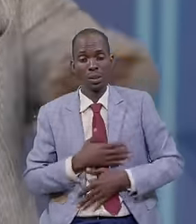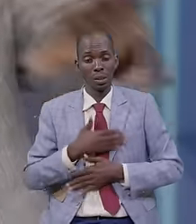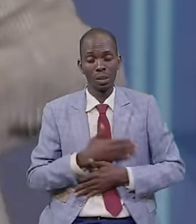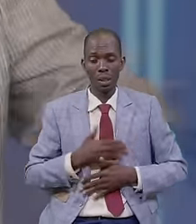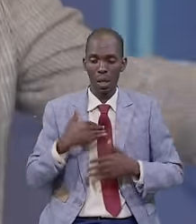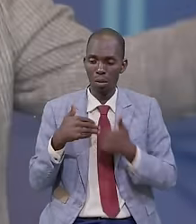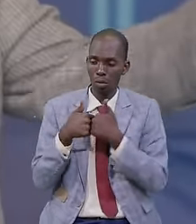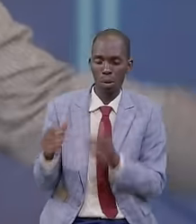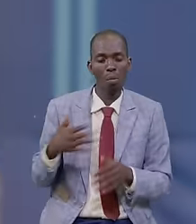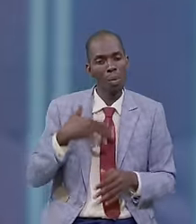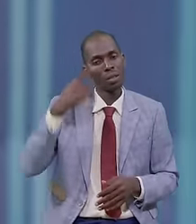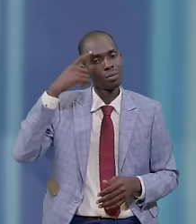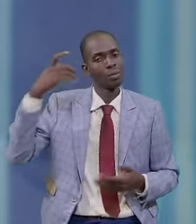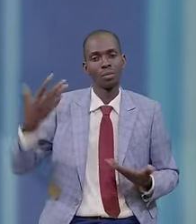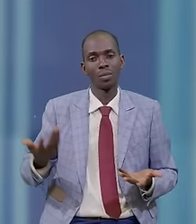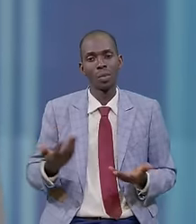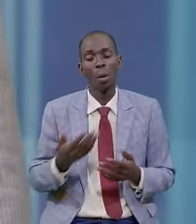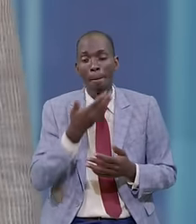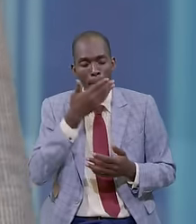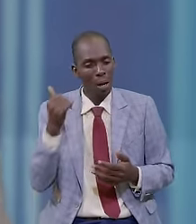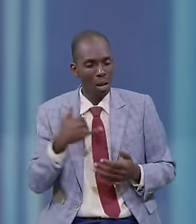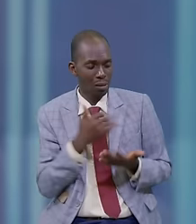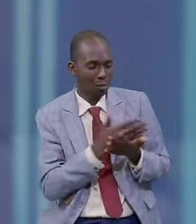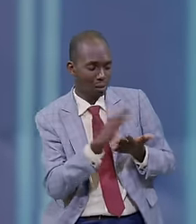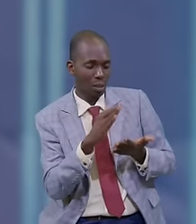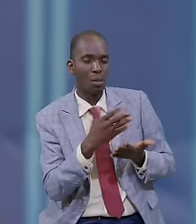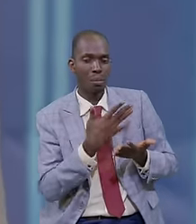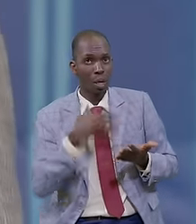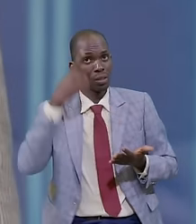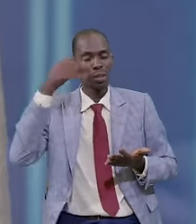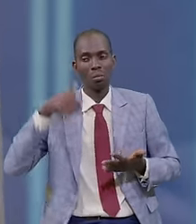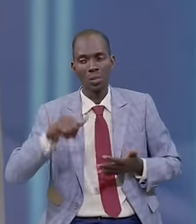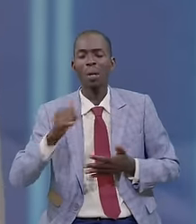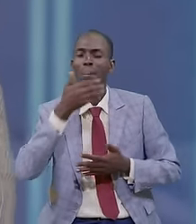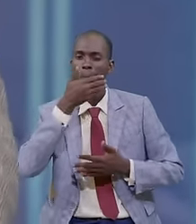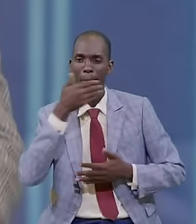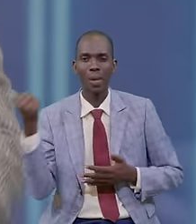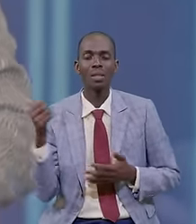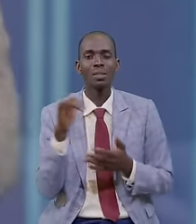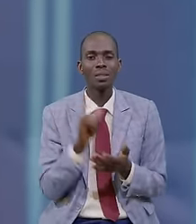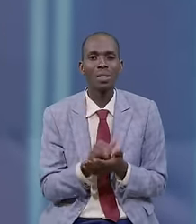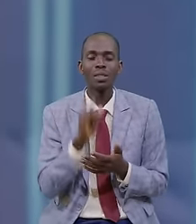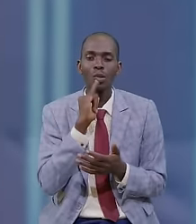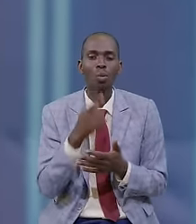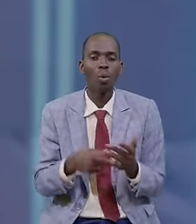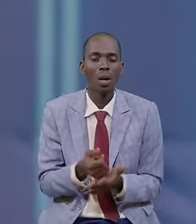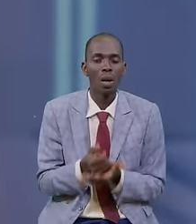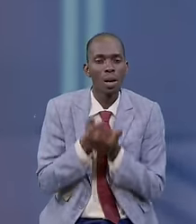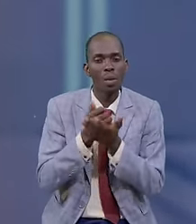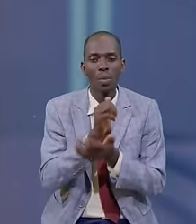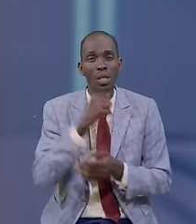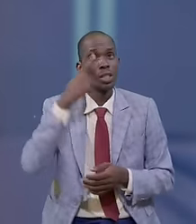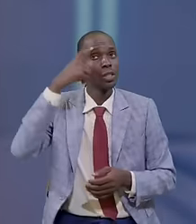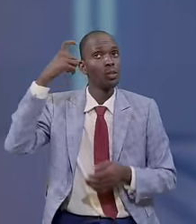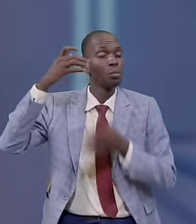I reject this and keep my dream. That is what makes a dreamer the one that wants to